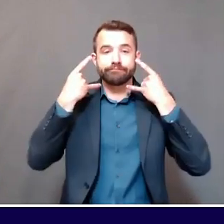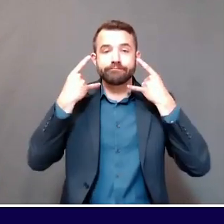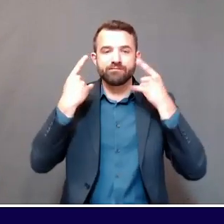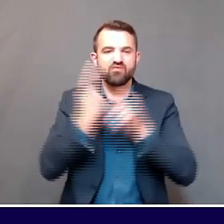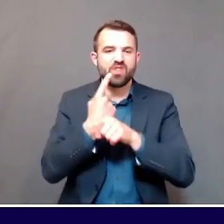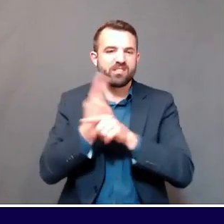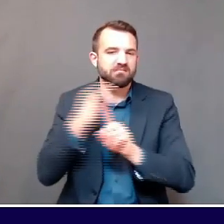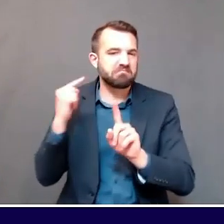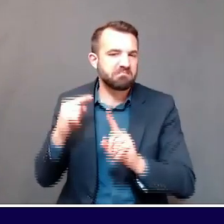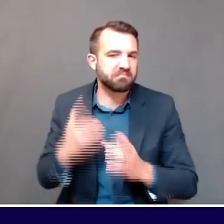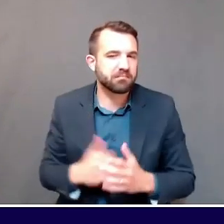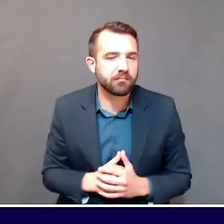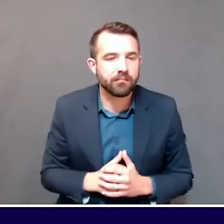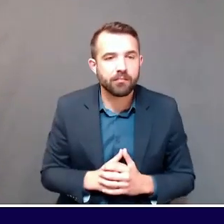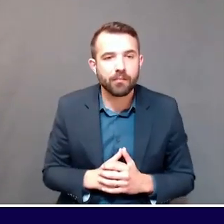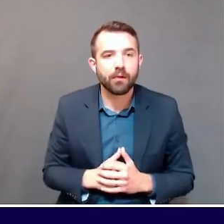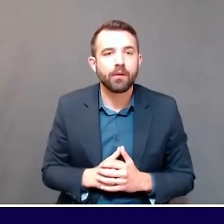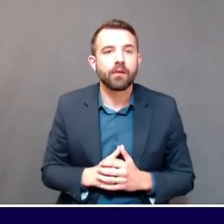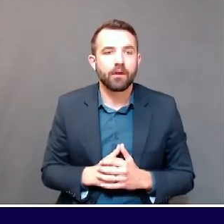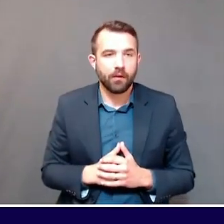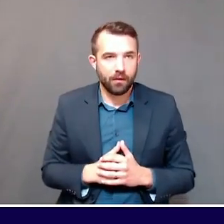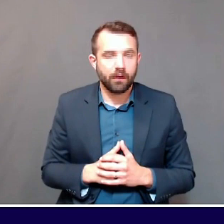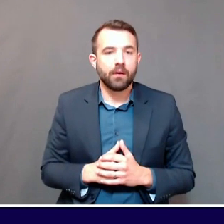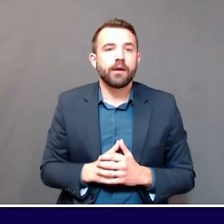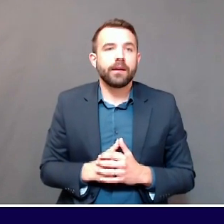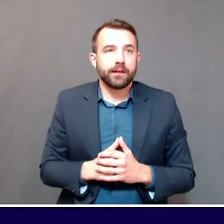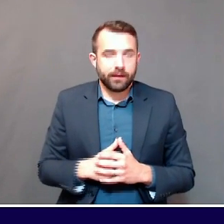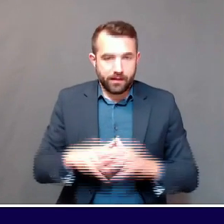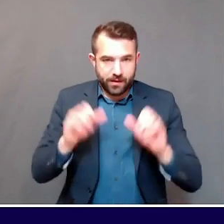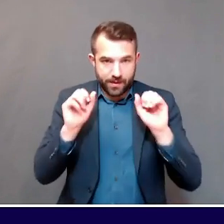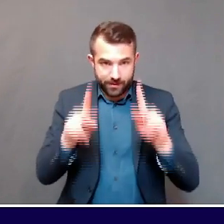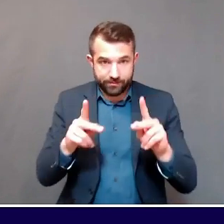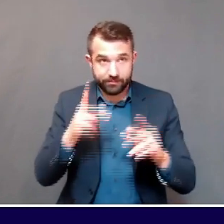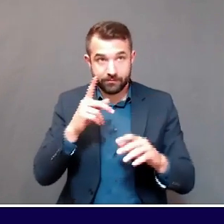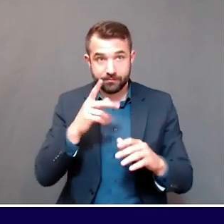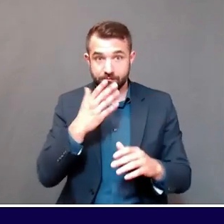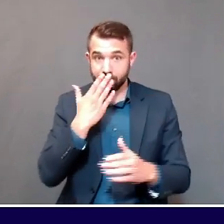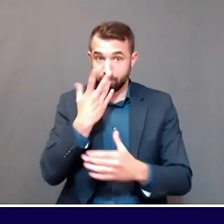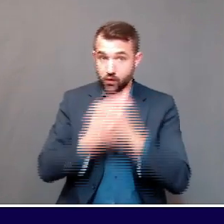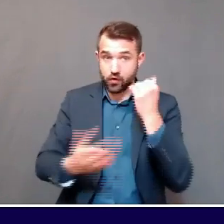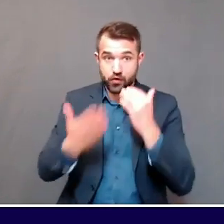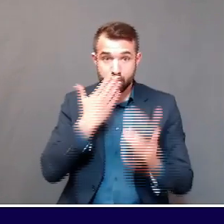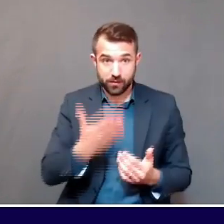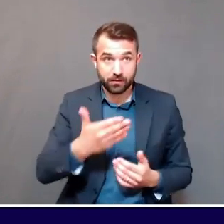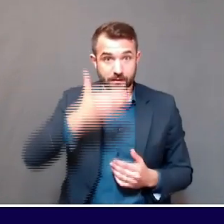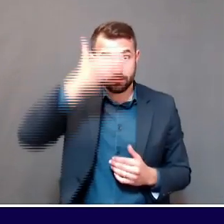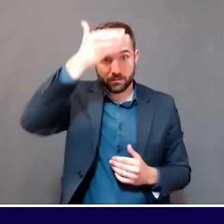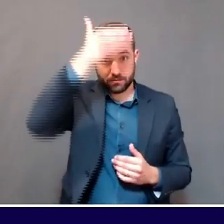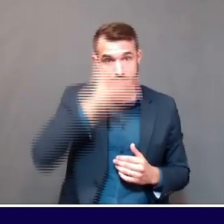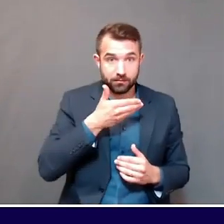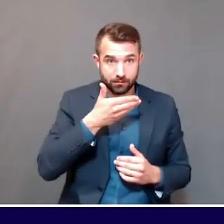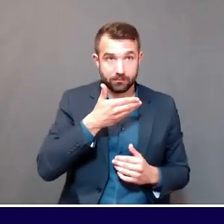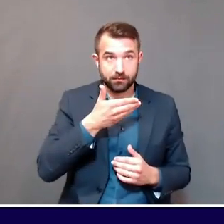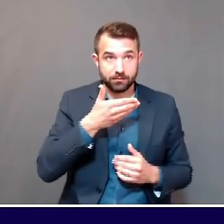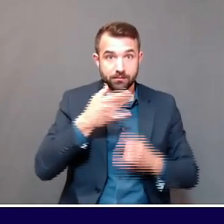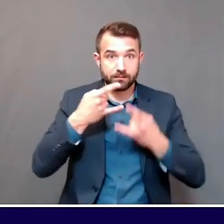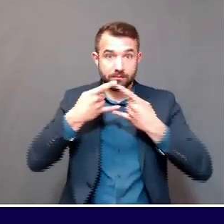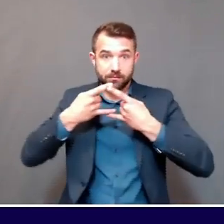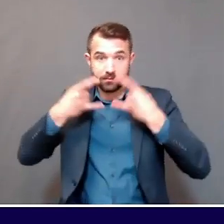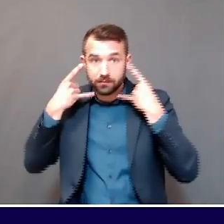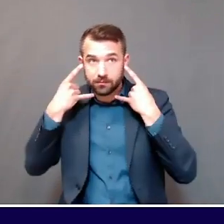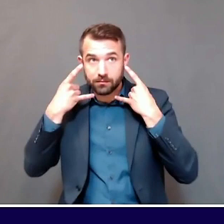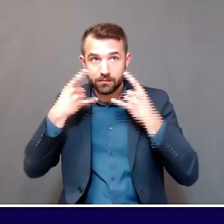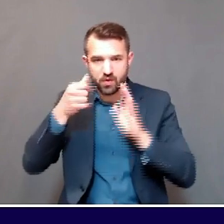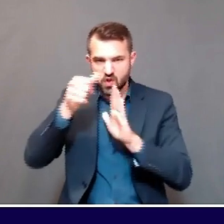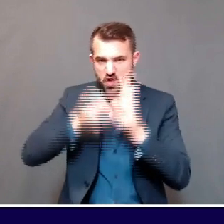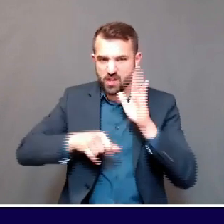So they're both very good. Face shields and surgical masks are both very good. And